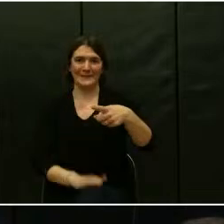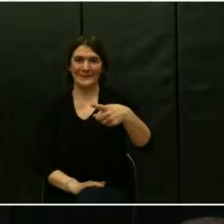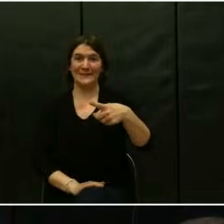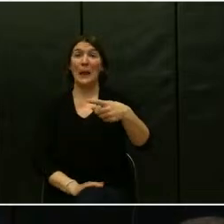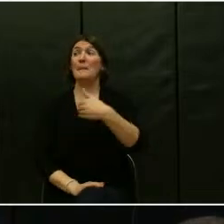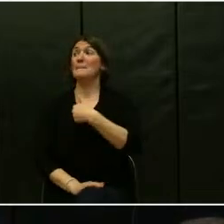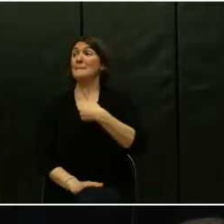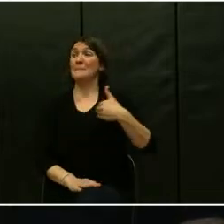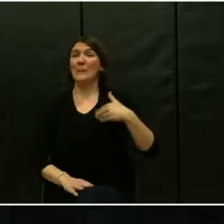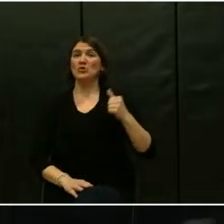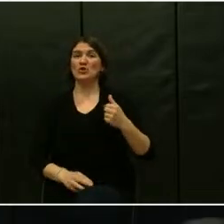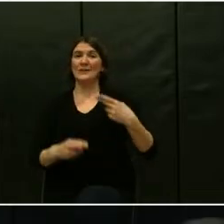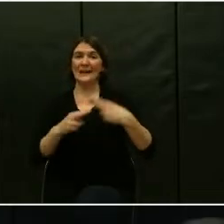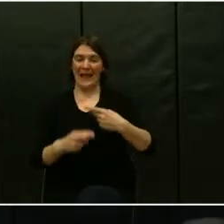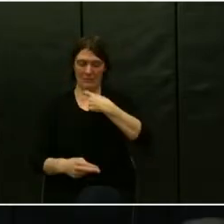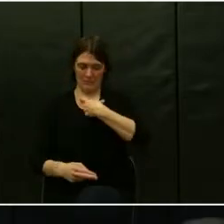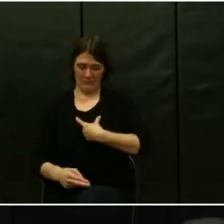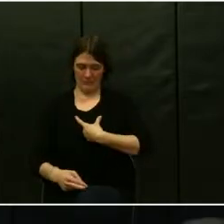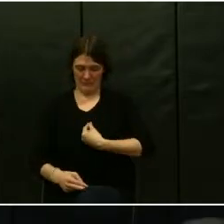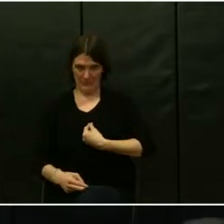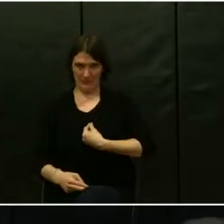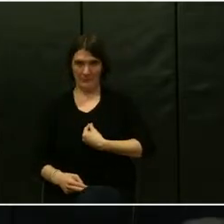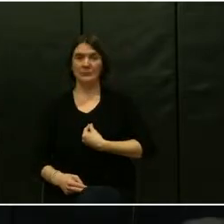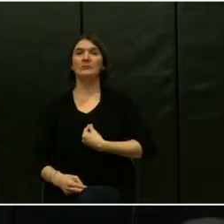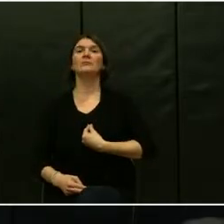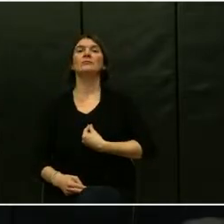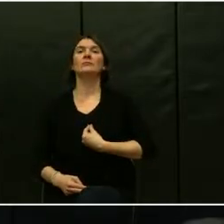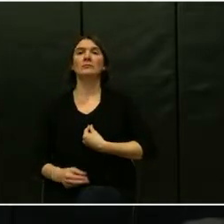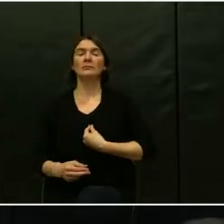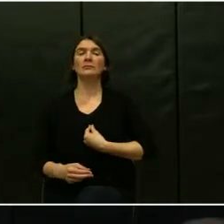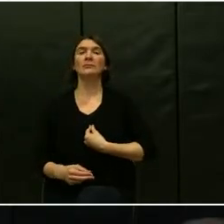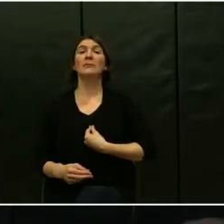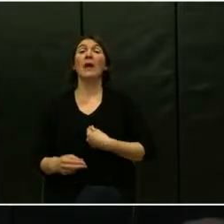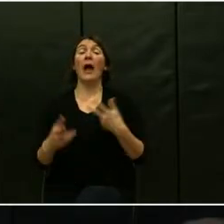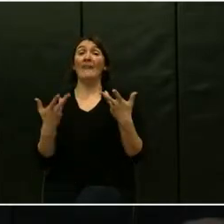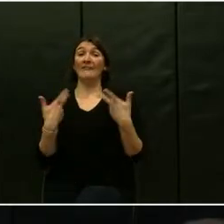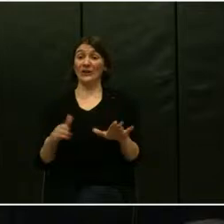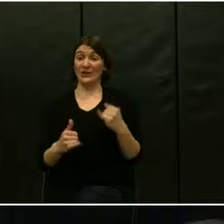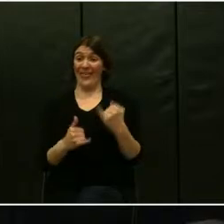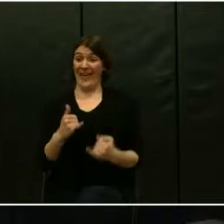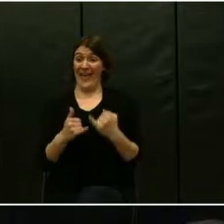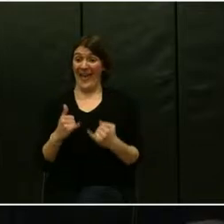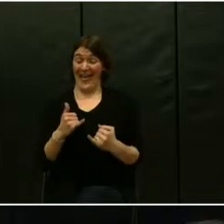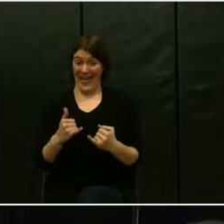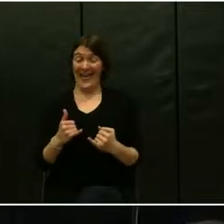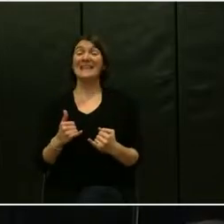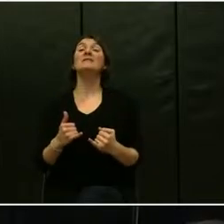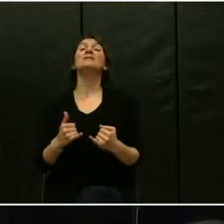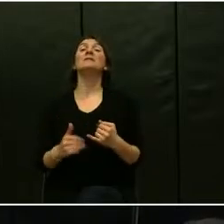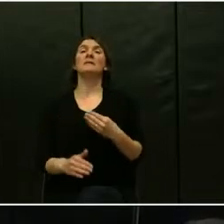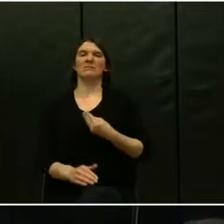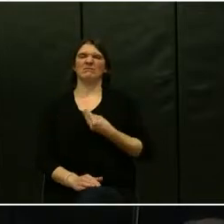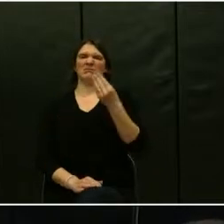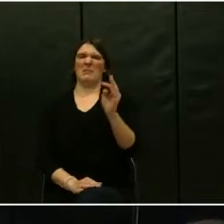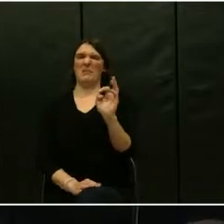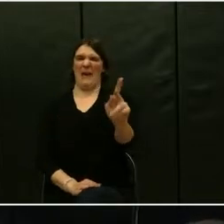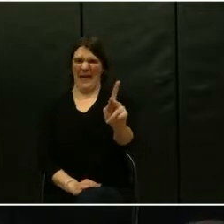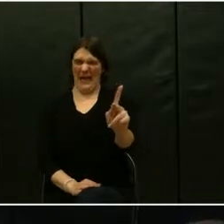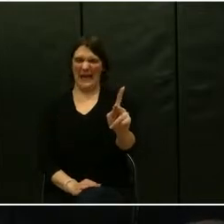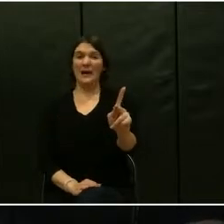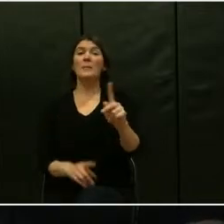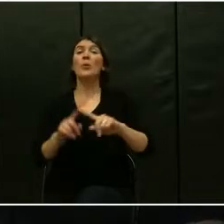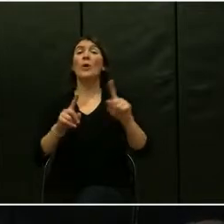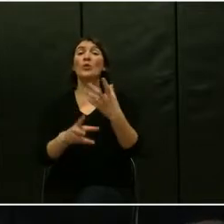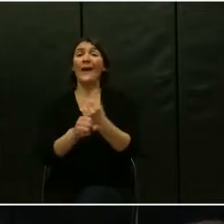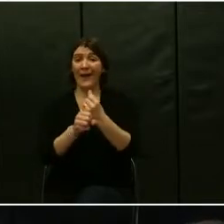should have your name tags with your lanyards please make sure to check back in at the check-in Table after